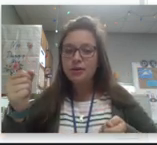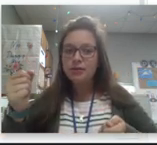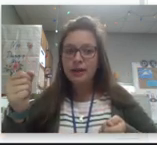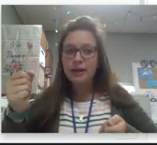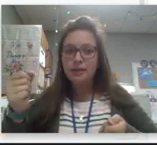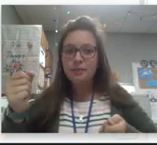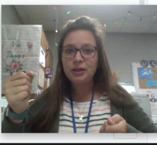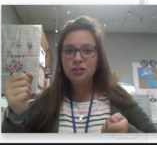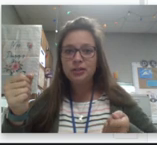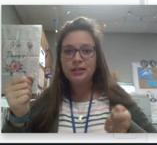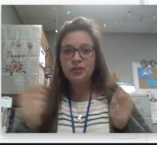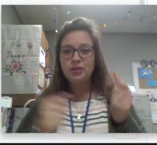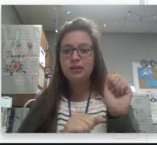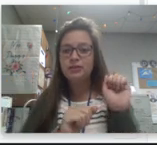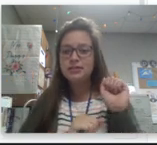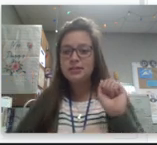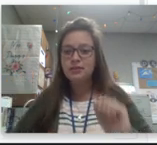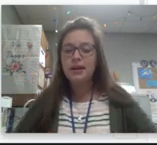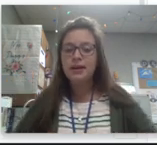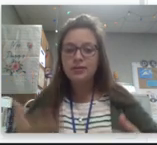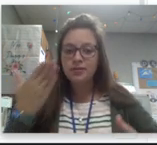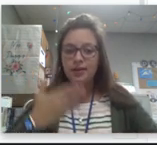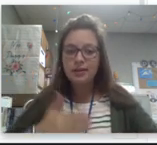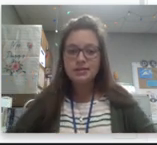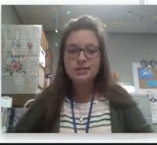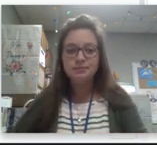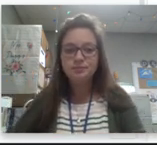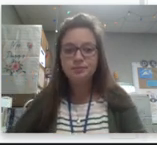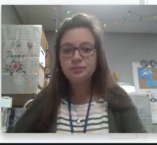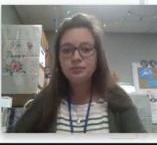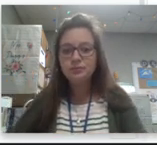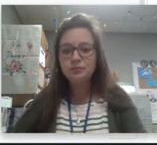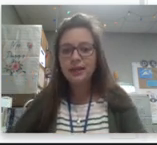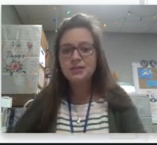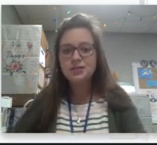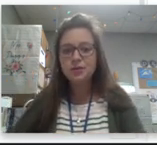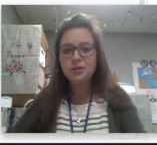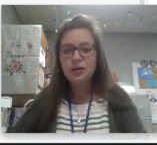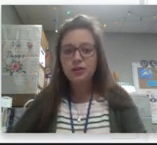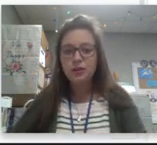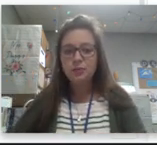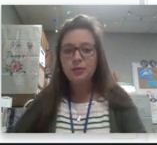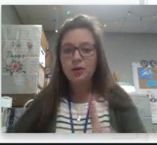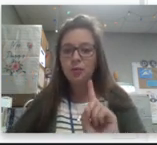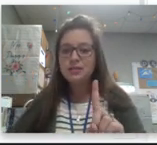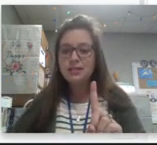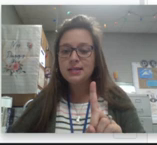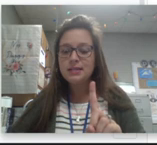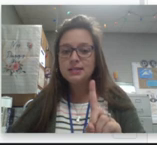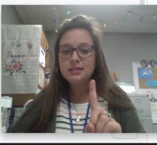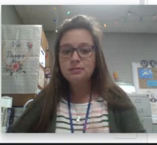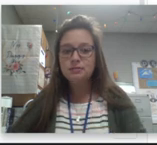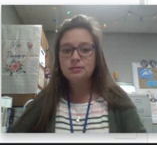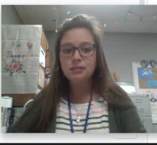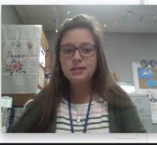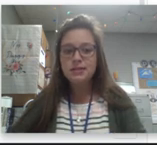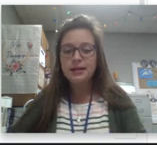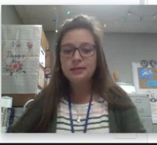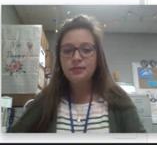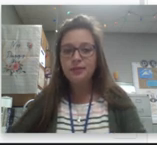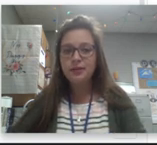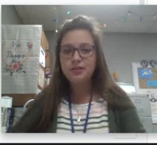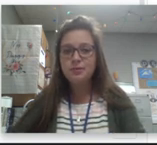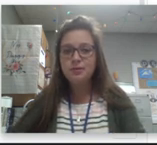their camera and make sure that you can clearly see their hand and their face. Okay, so you'll pick one sentence